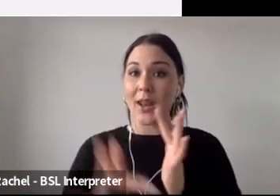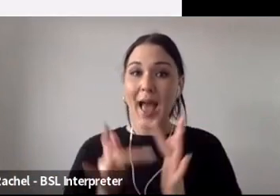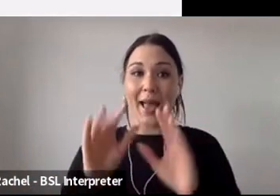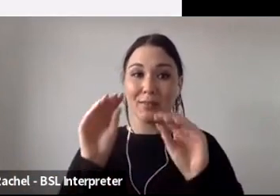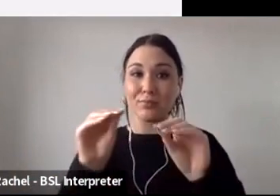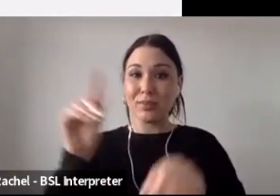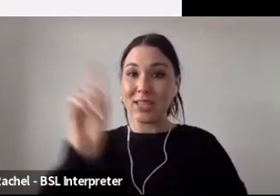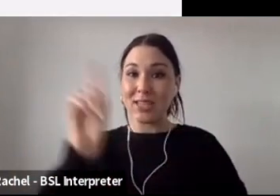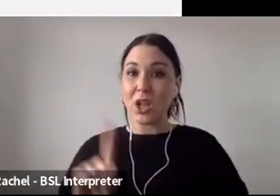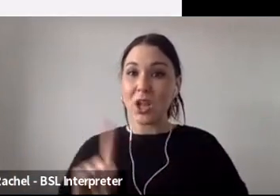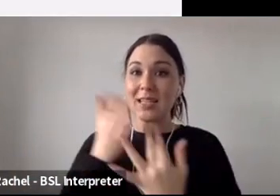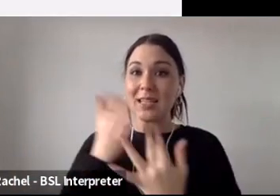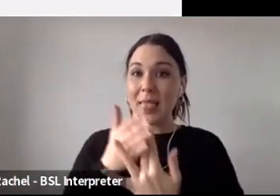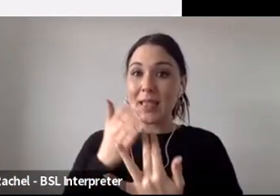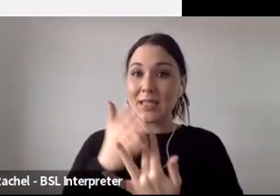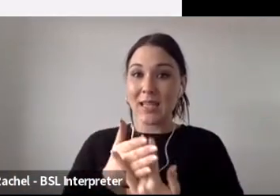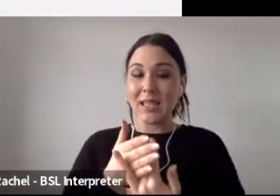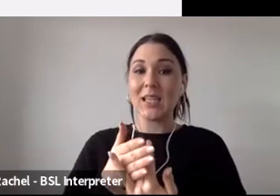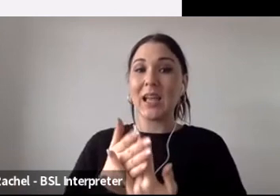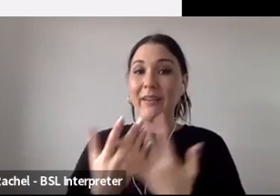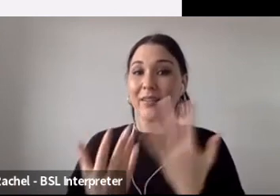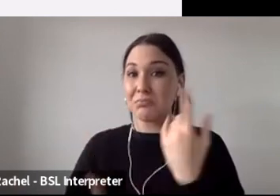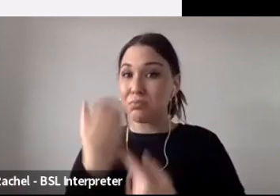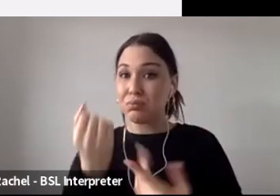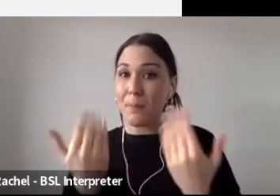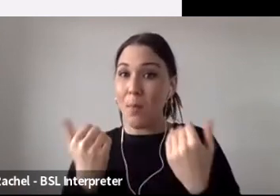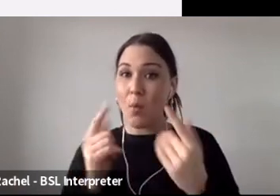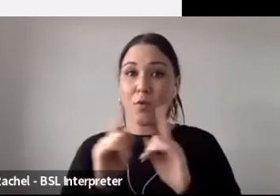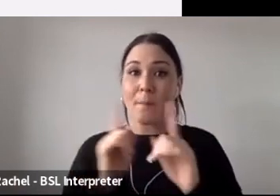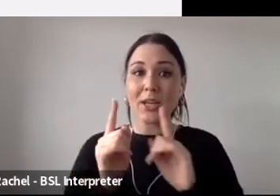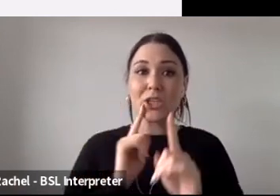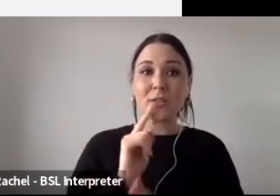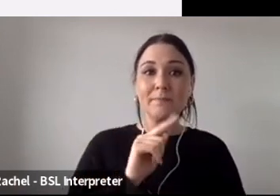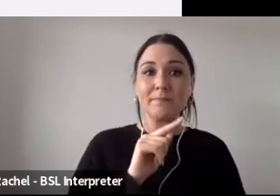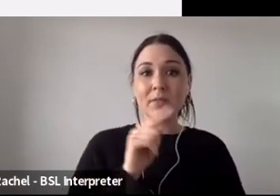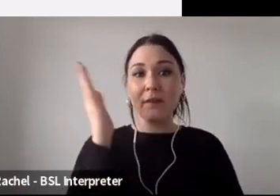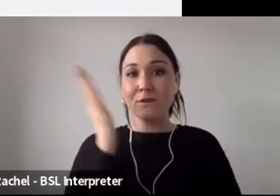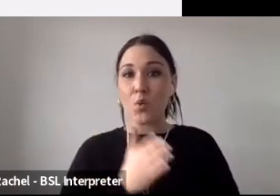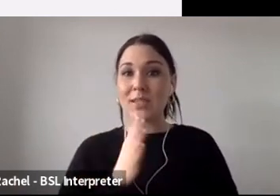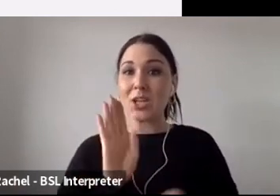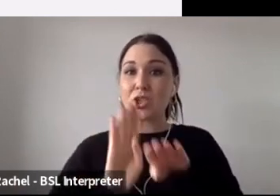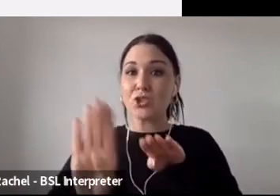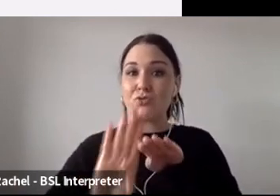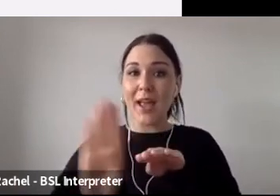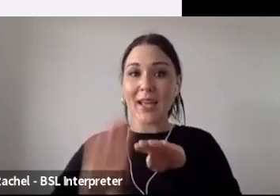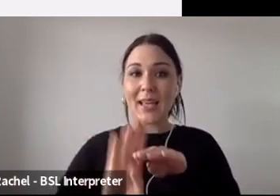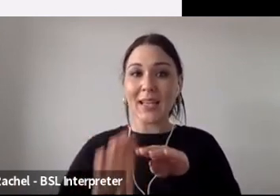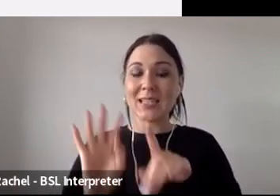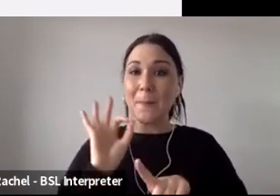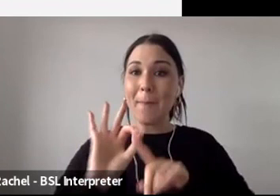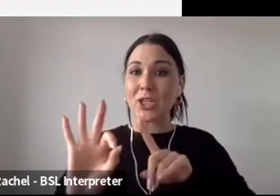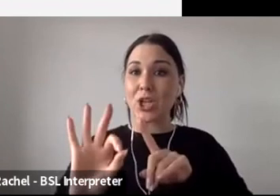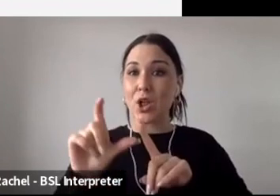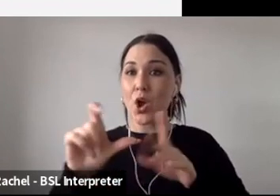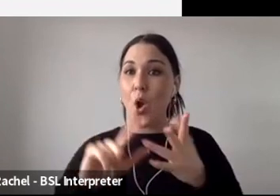digital accessibility. You can find out more about those at /training. We have a special code that you can use